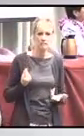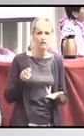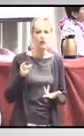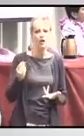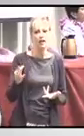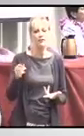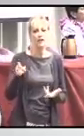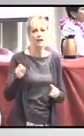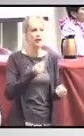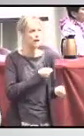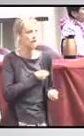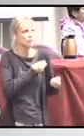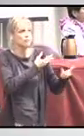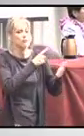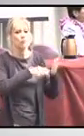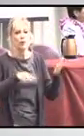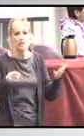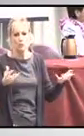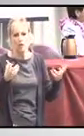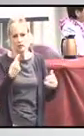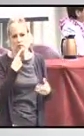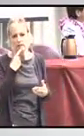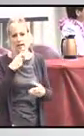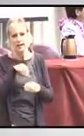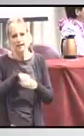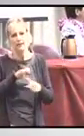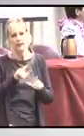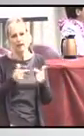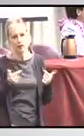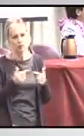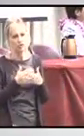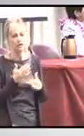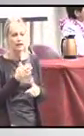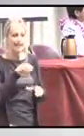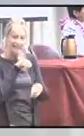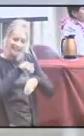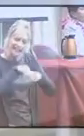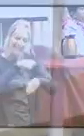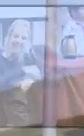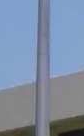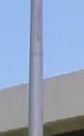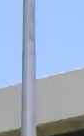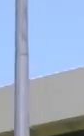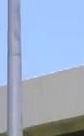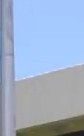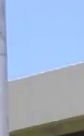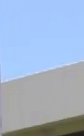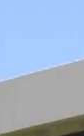can convey what they want to say in their language, or in English, I'm sorry.